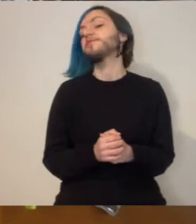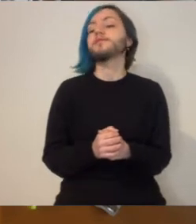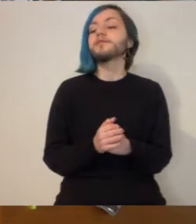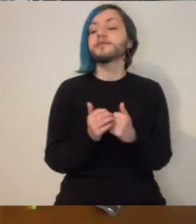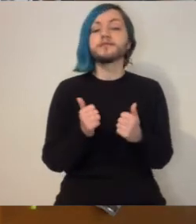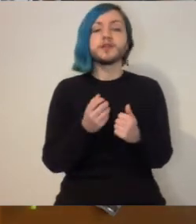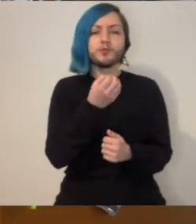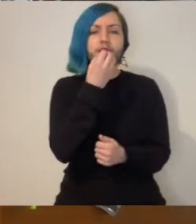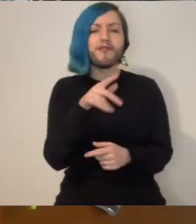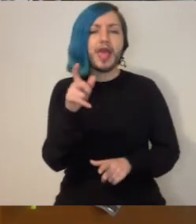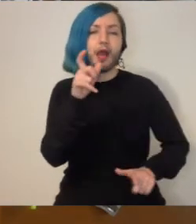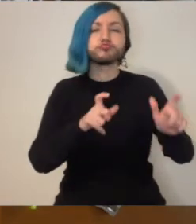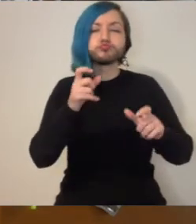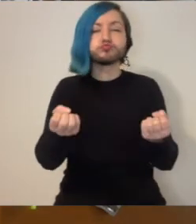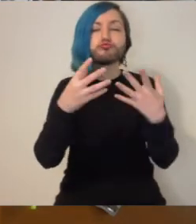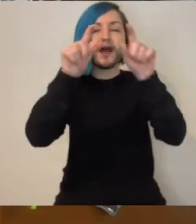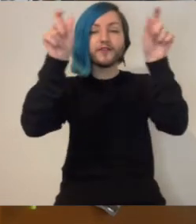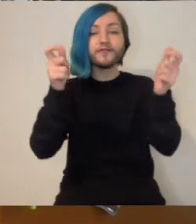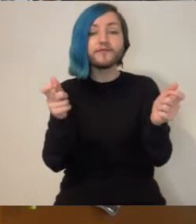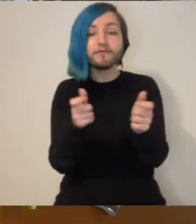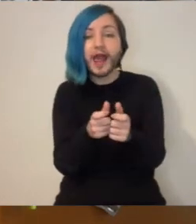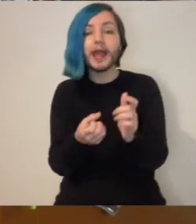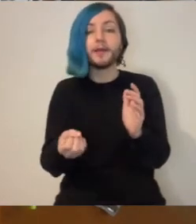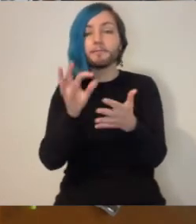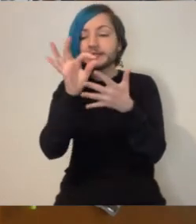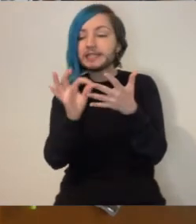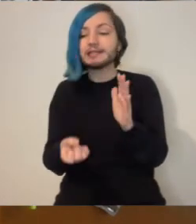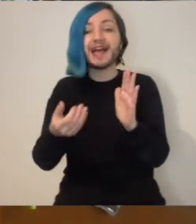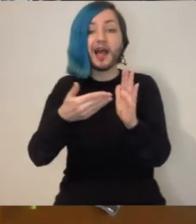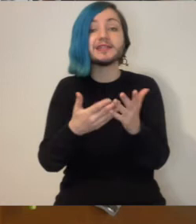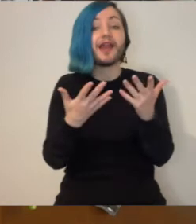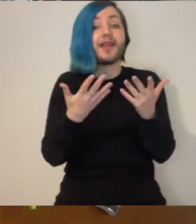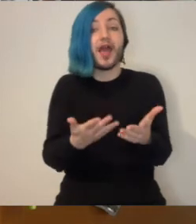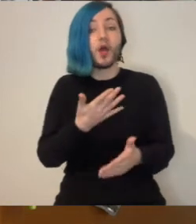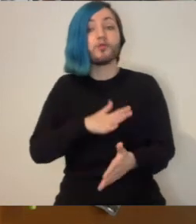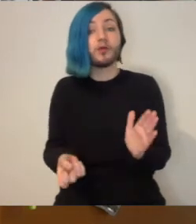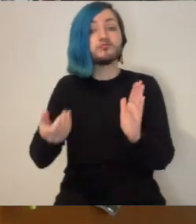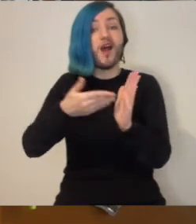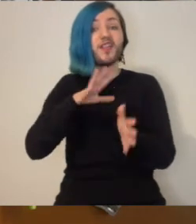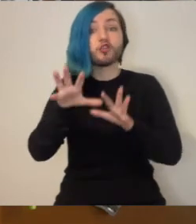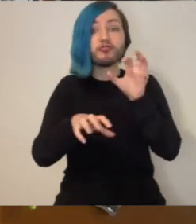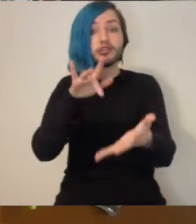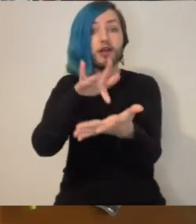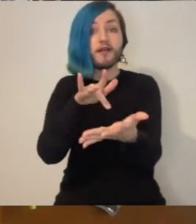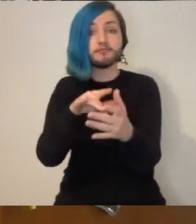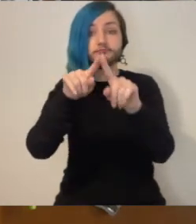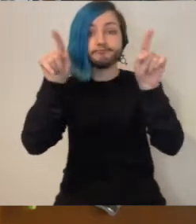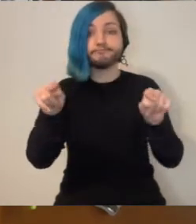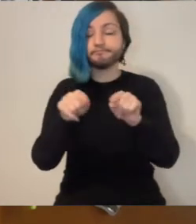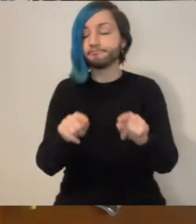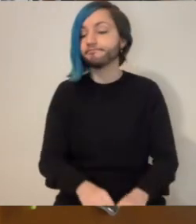Okay, so now you've got your lovely colourful frame and little bits of details. We want to think about adding